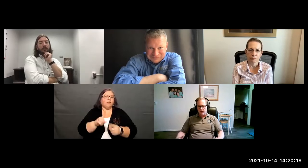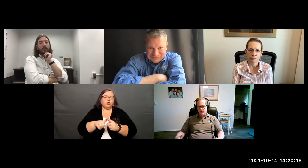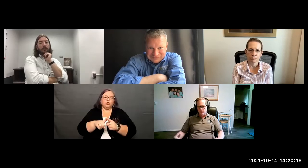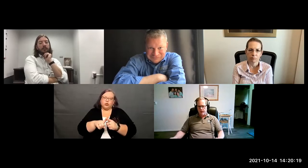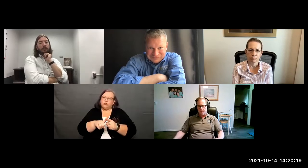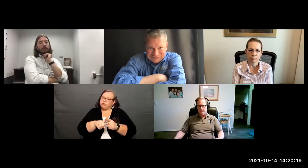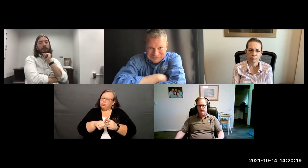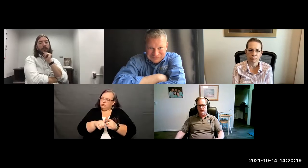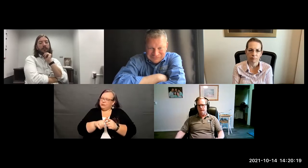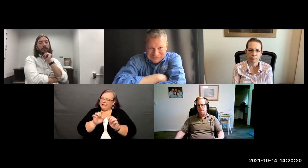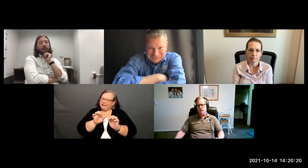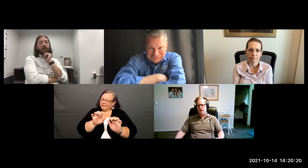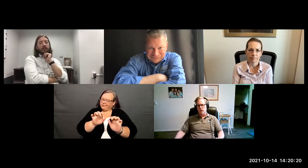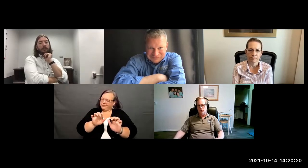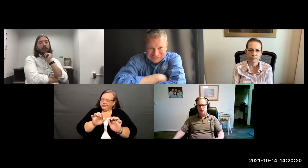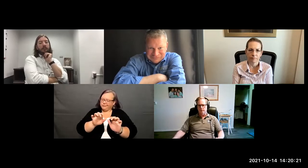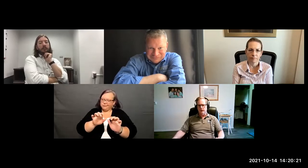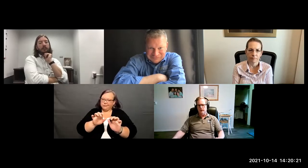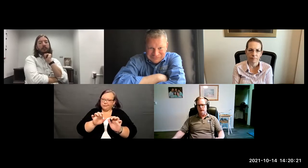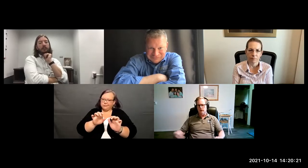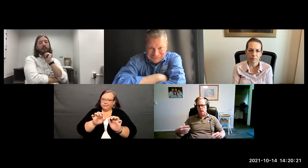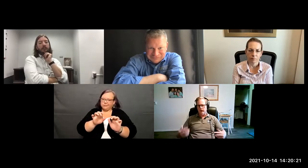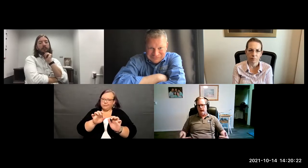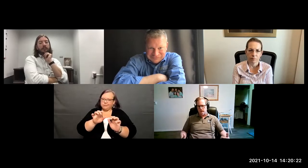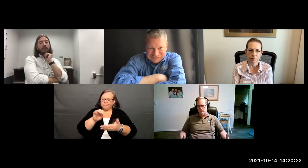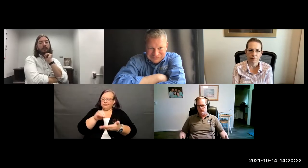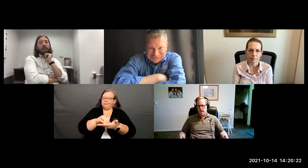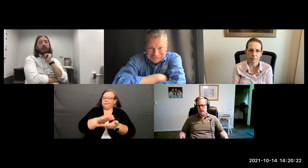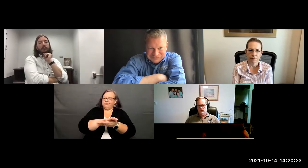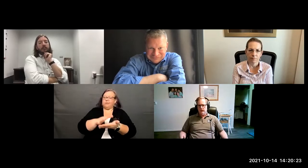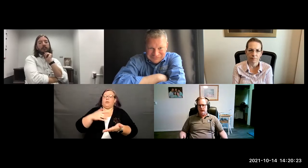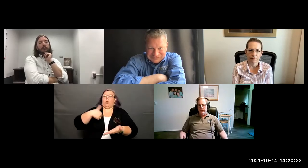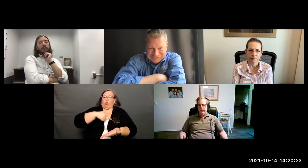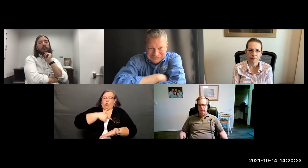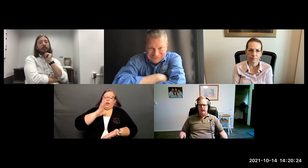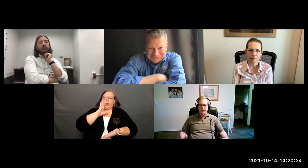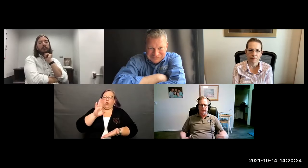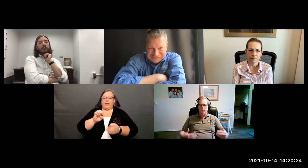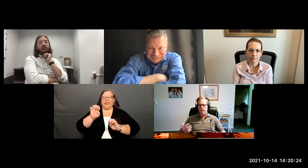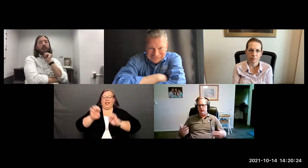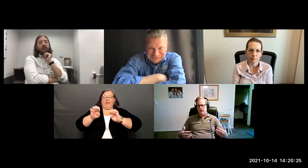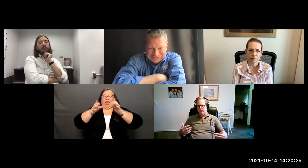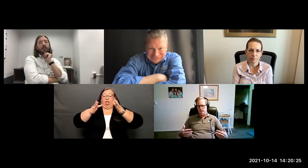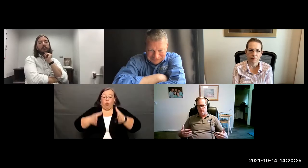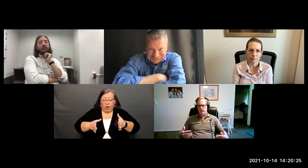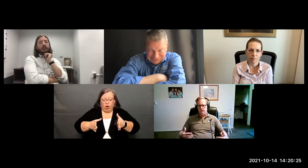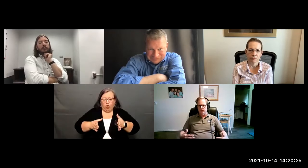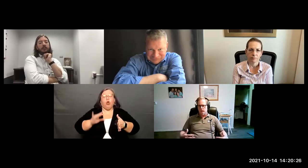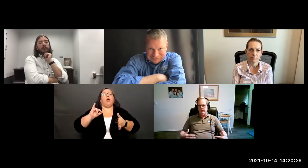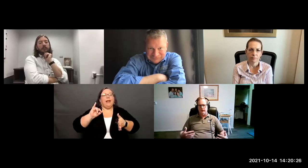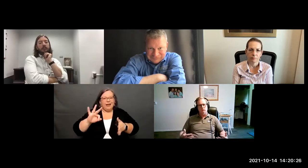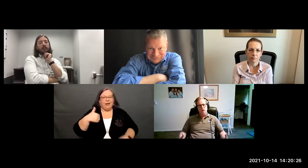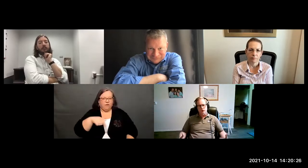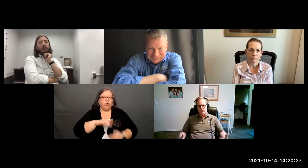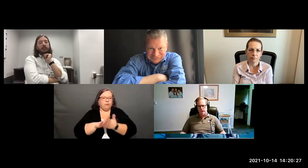that evaluator if it's going to also be the warehouse. And that would be part of